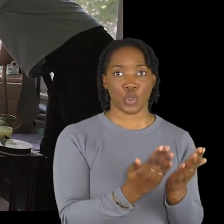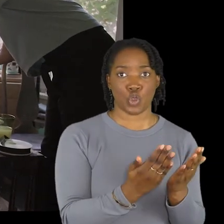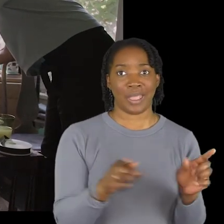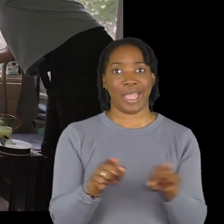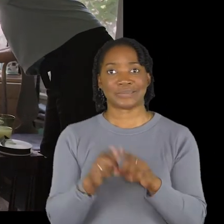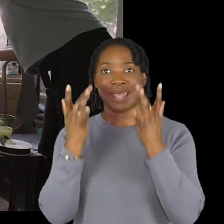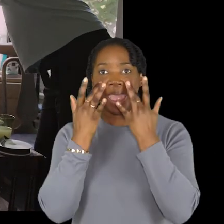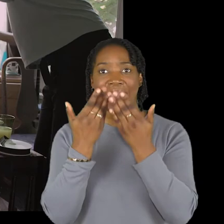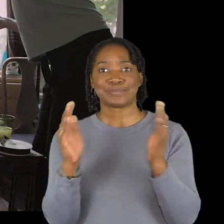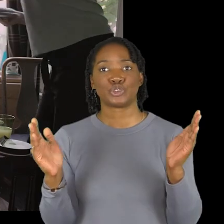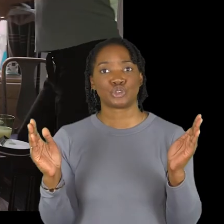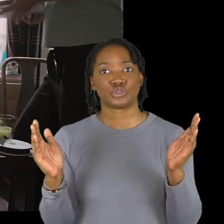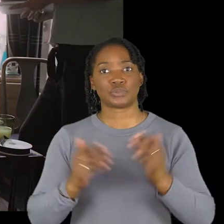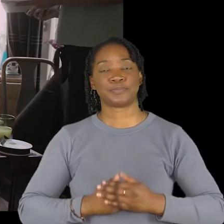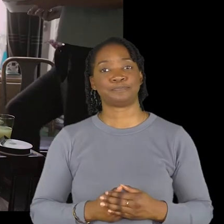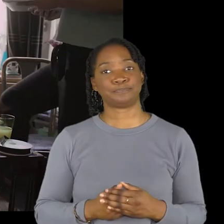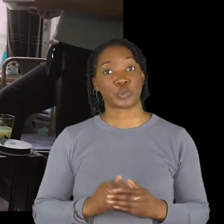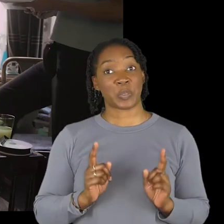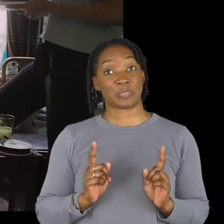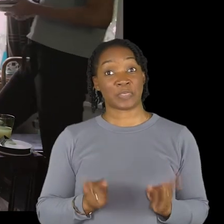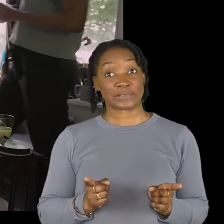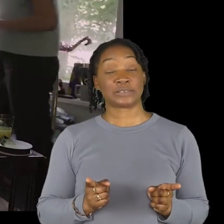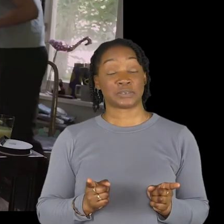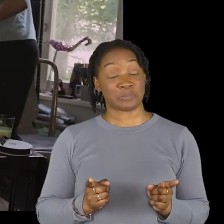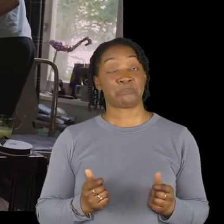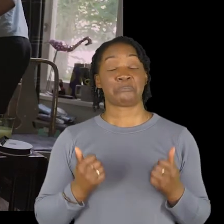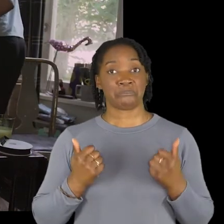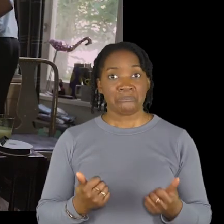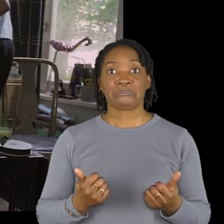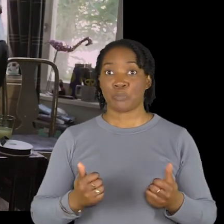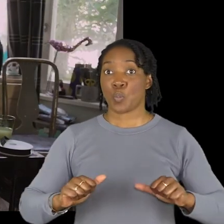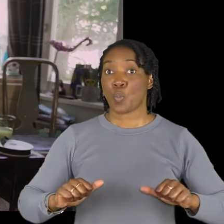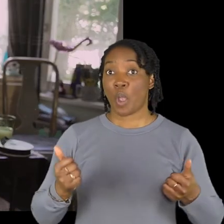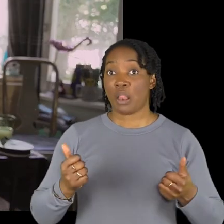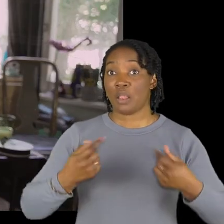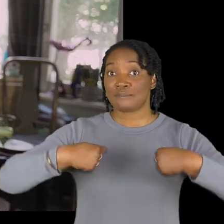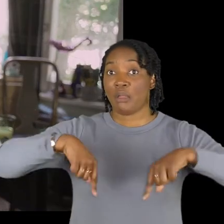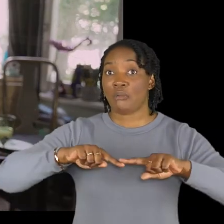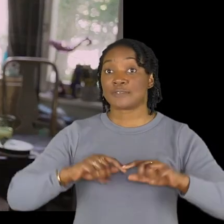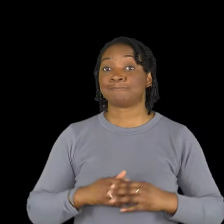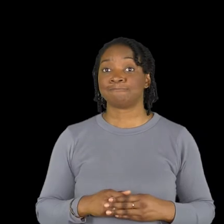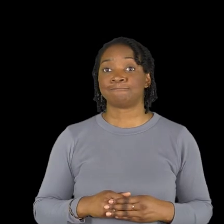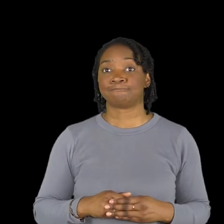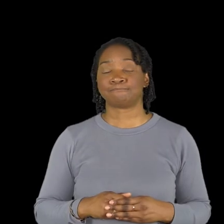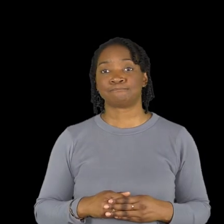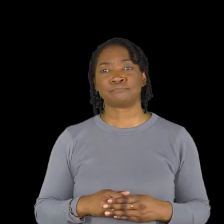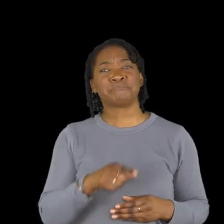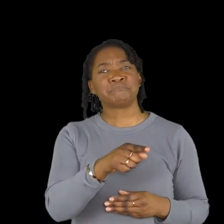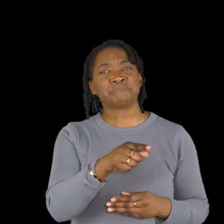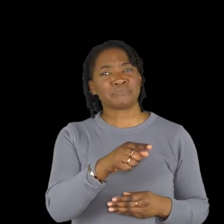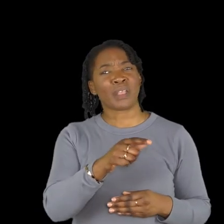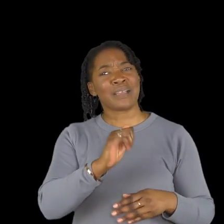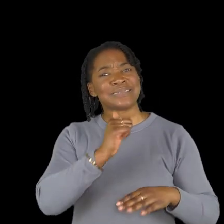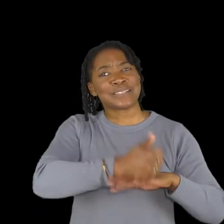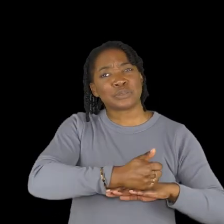book and the exhibition. Mm. And so that's actually worked well for us. When